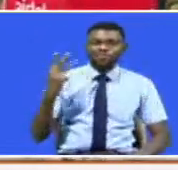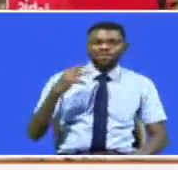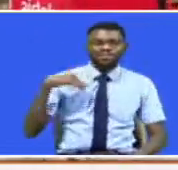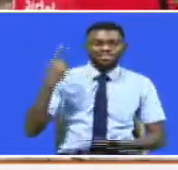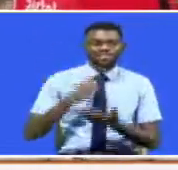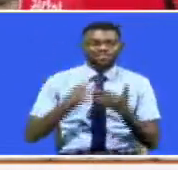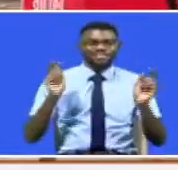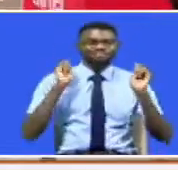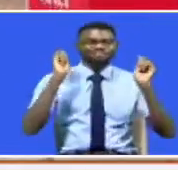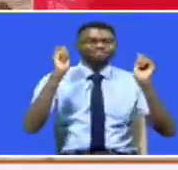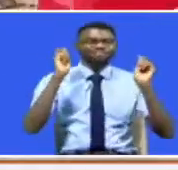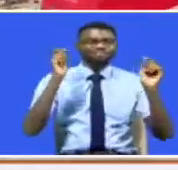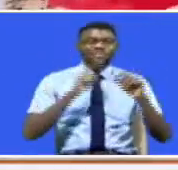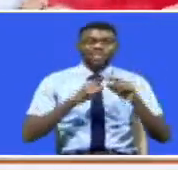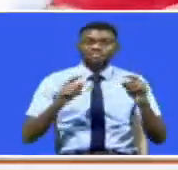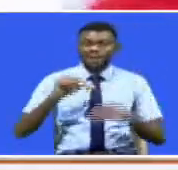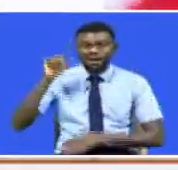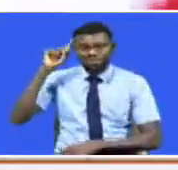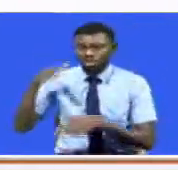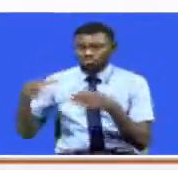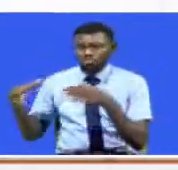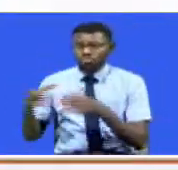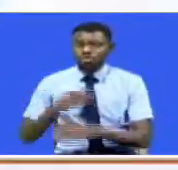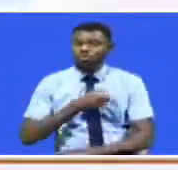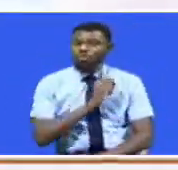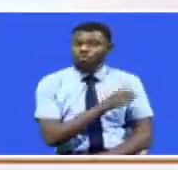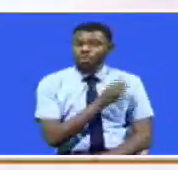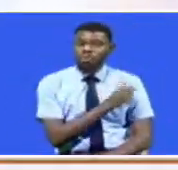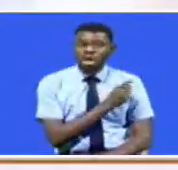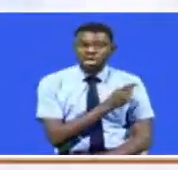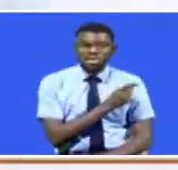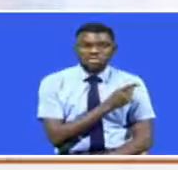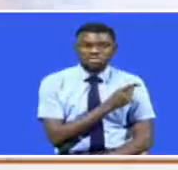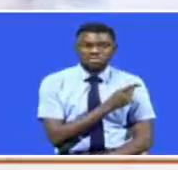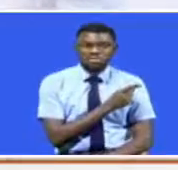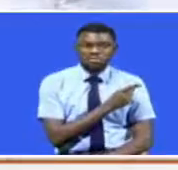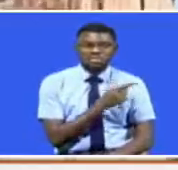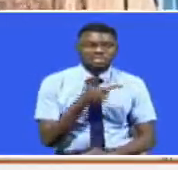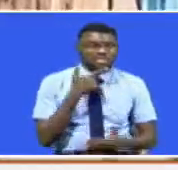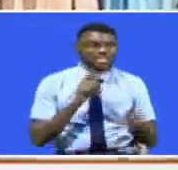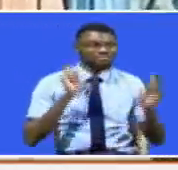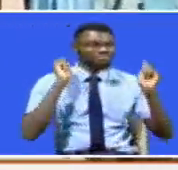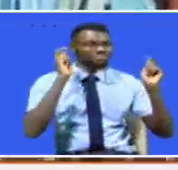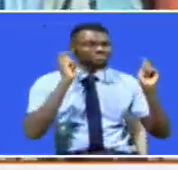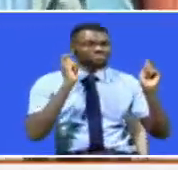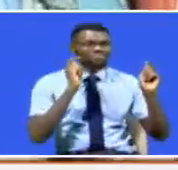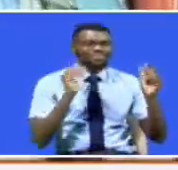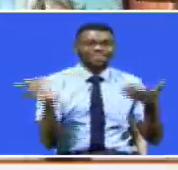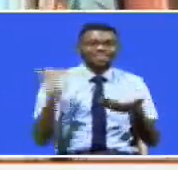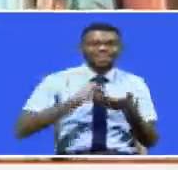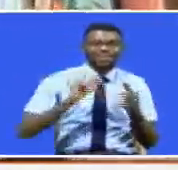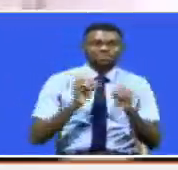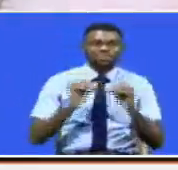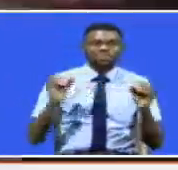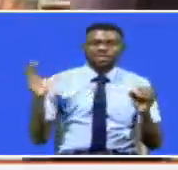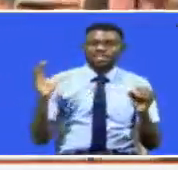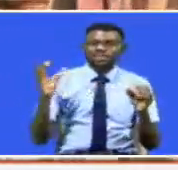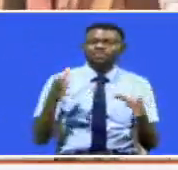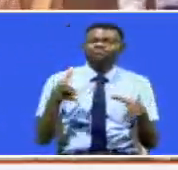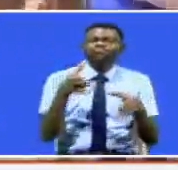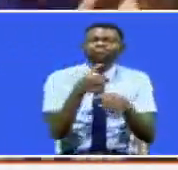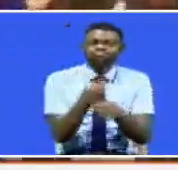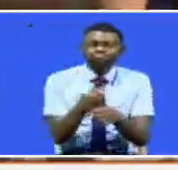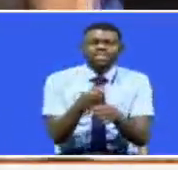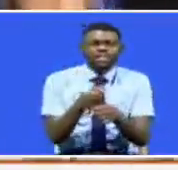week, despite a warning by the government that outlawed any form of demonstrations, civil society organizations under the Uchaguzi